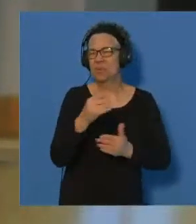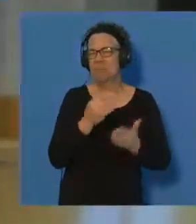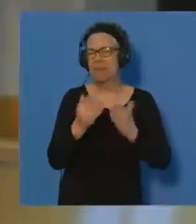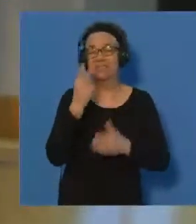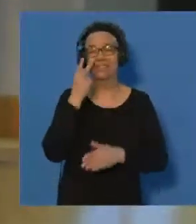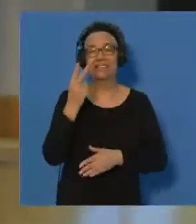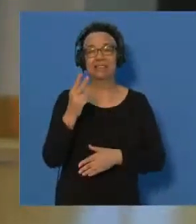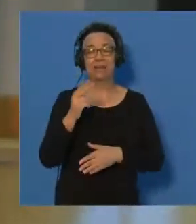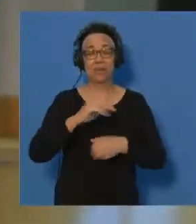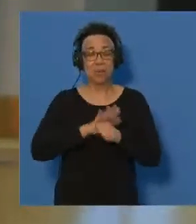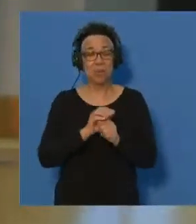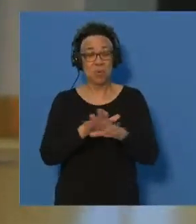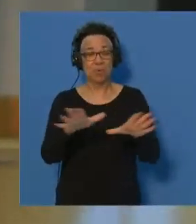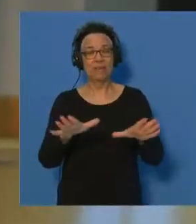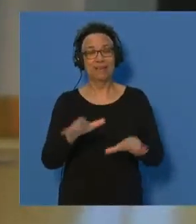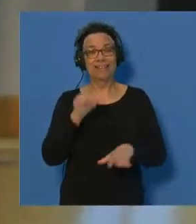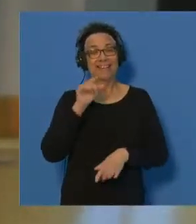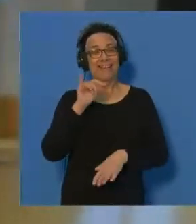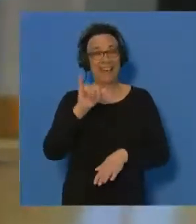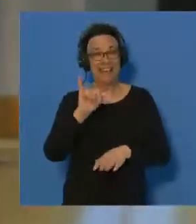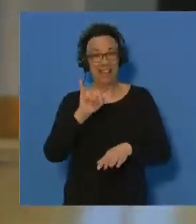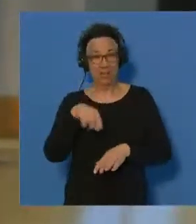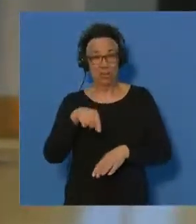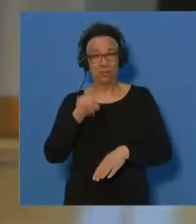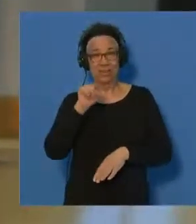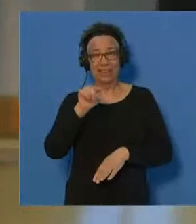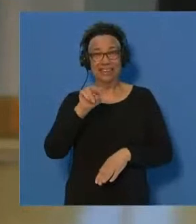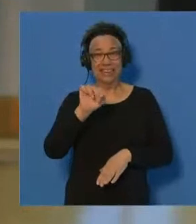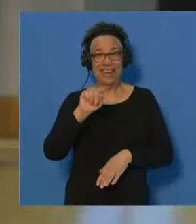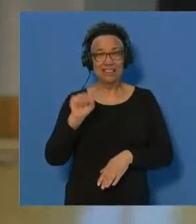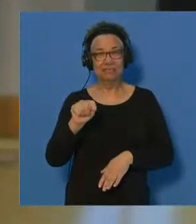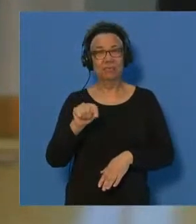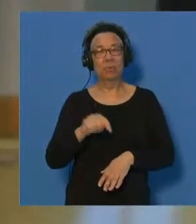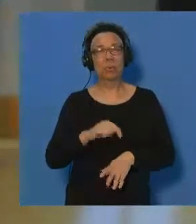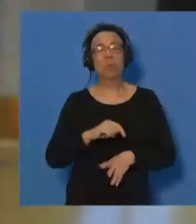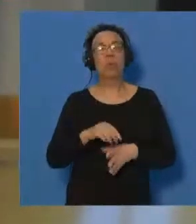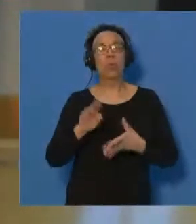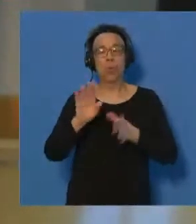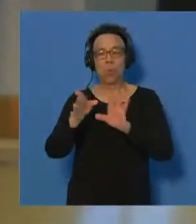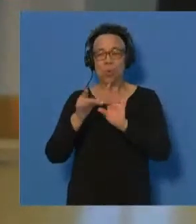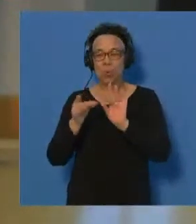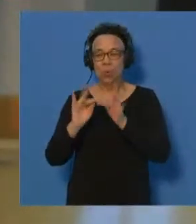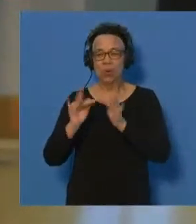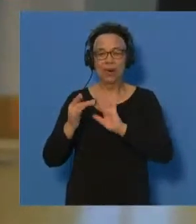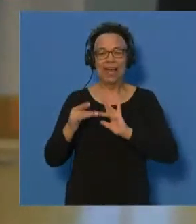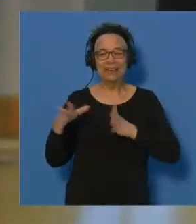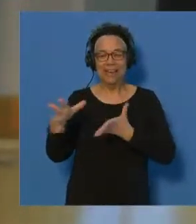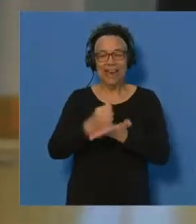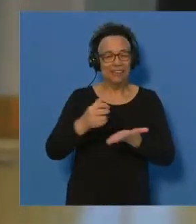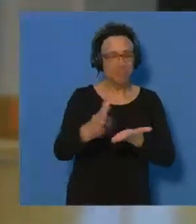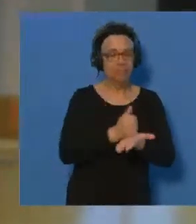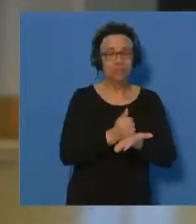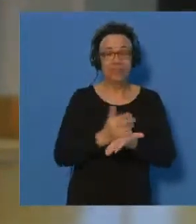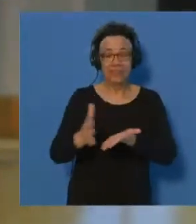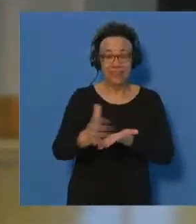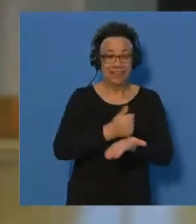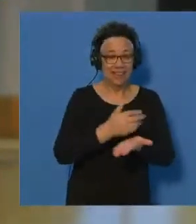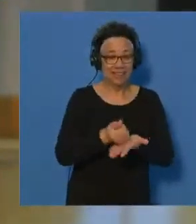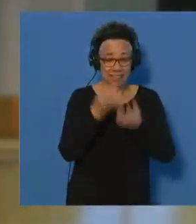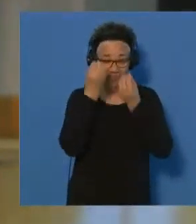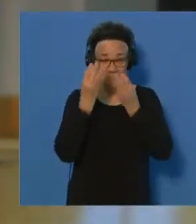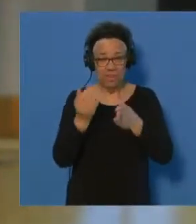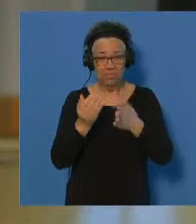the COVIDIQ.net online data collection tool, which collects and depicts public health data around the